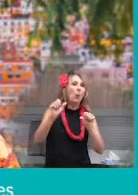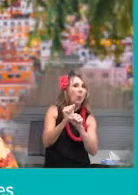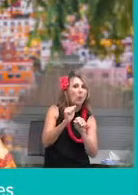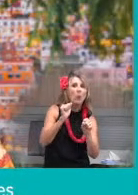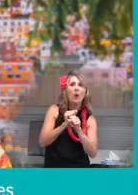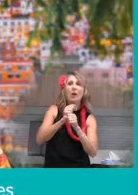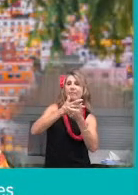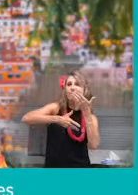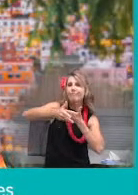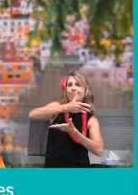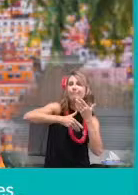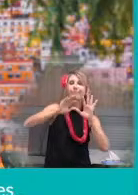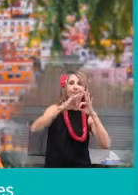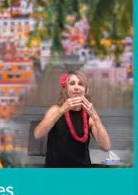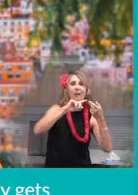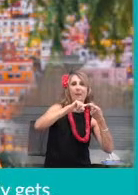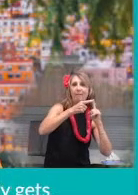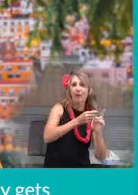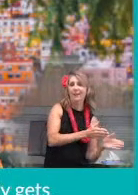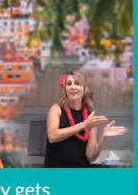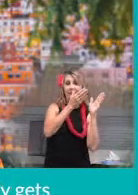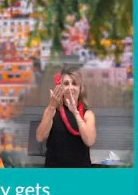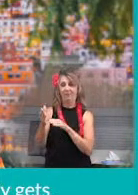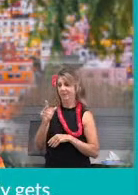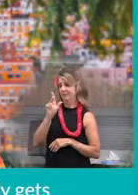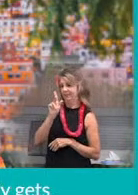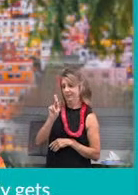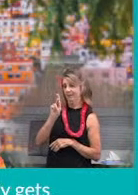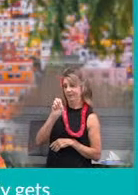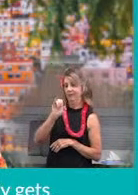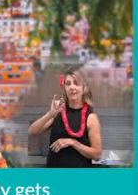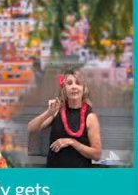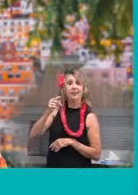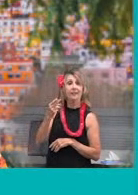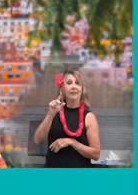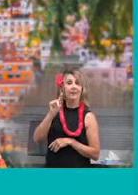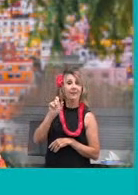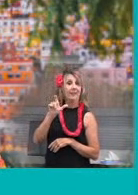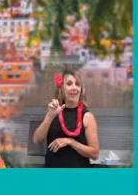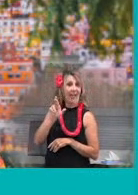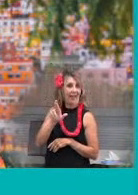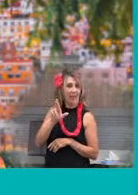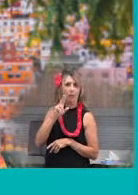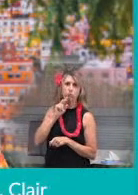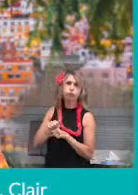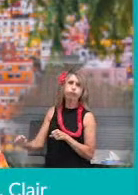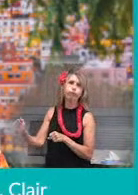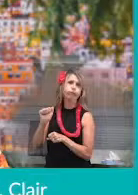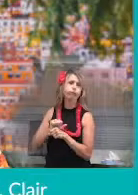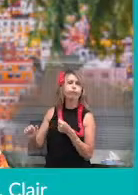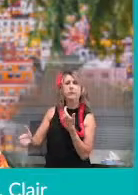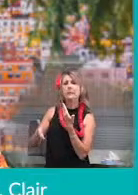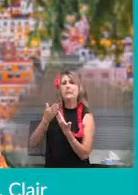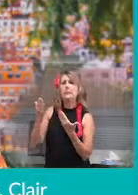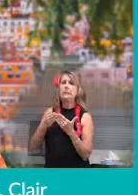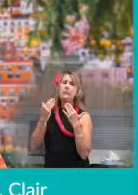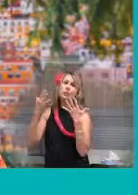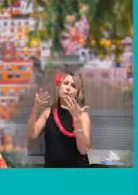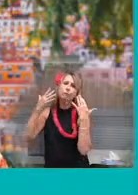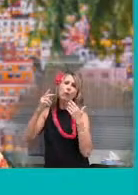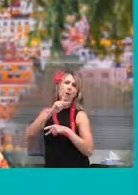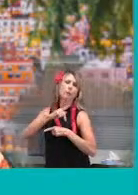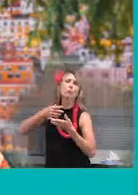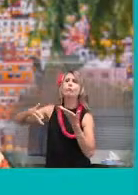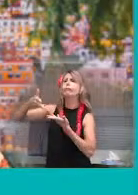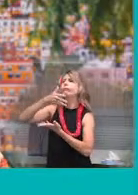Taylor, Custodian for Facility Services. Keith is a hard worker who easily gets along with everybody. He has enjoyed his time with St.